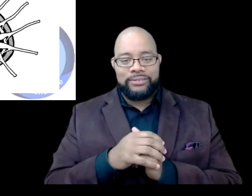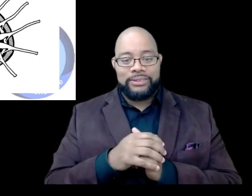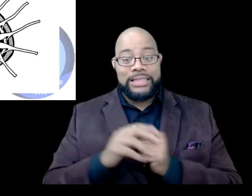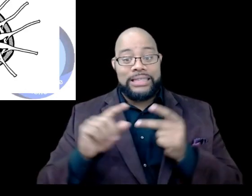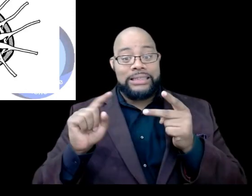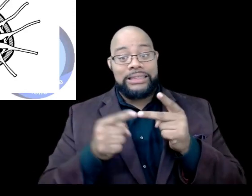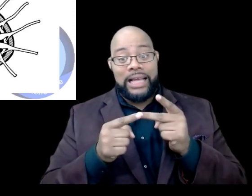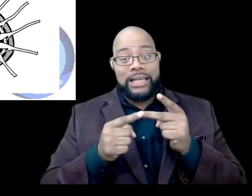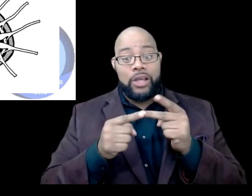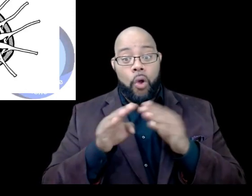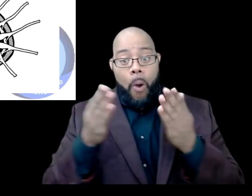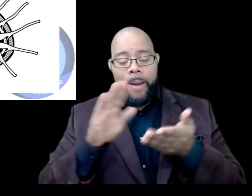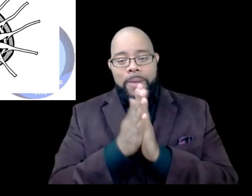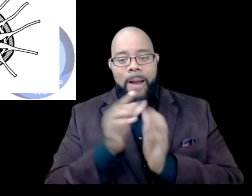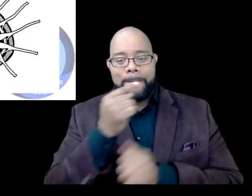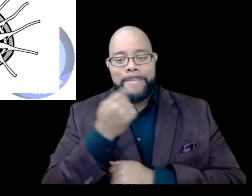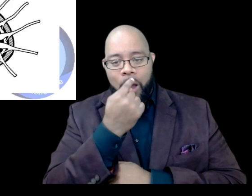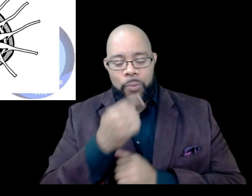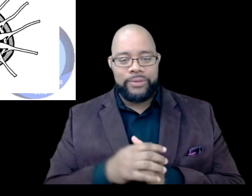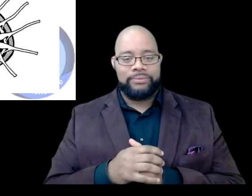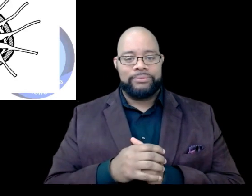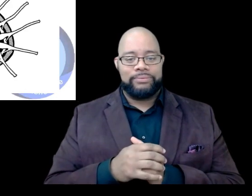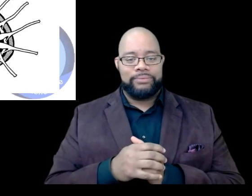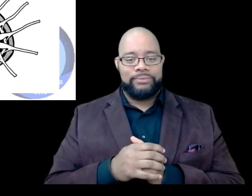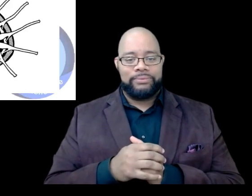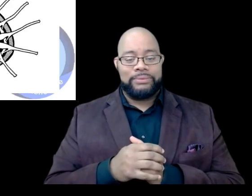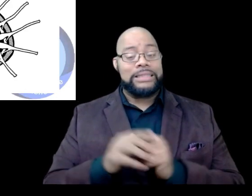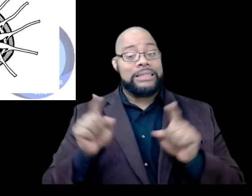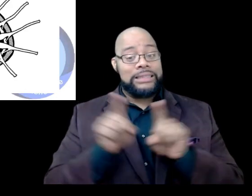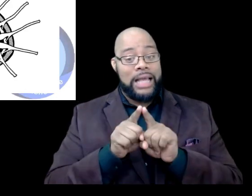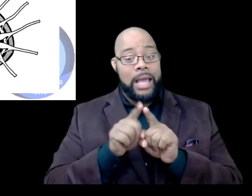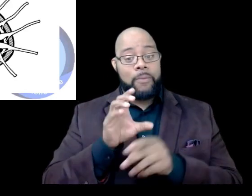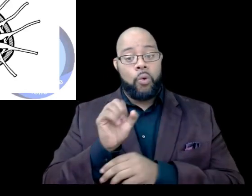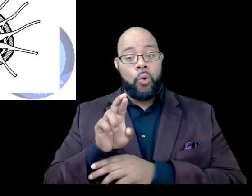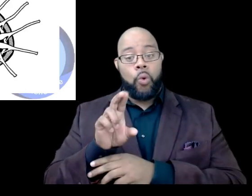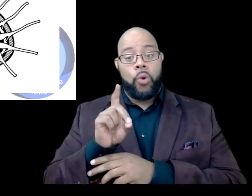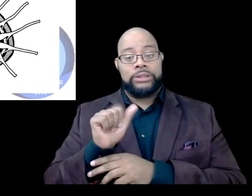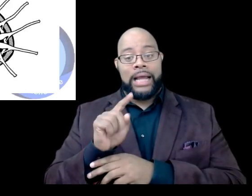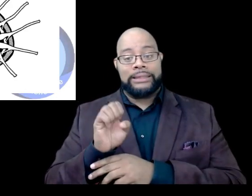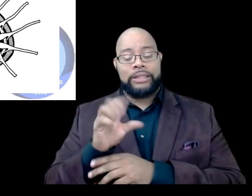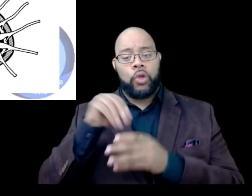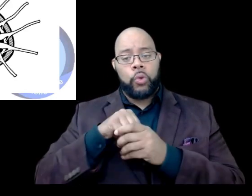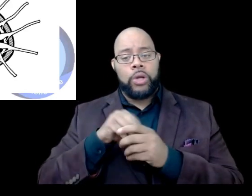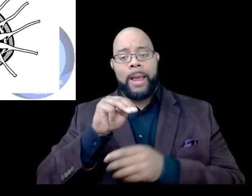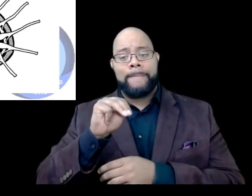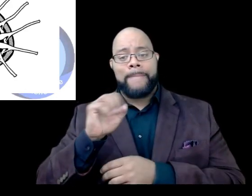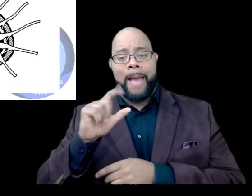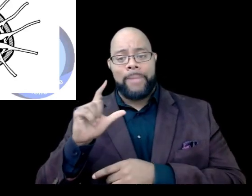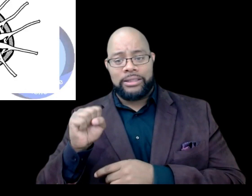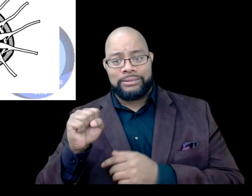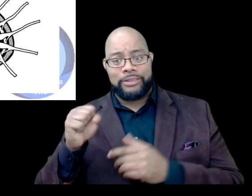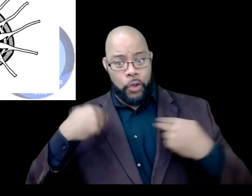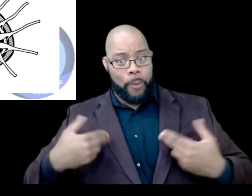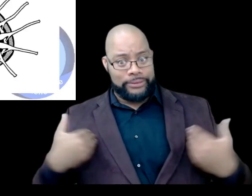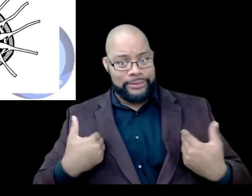anus. The second opening becomes the mouth. Just like chordates, including